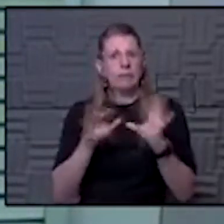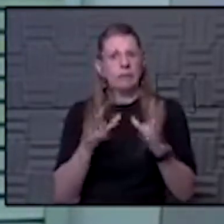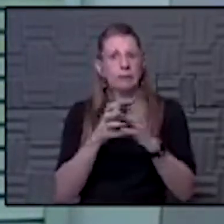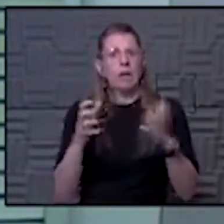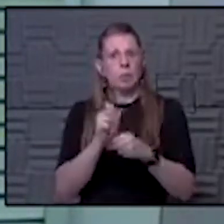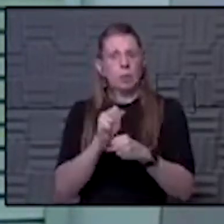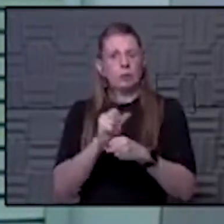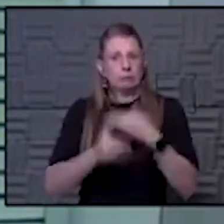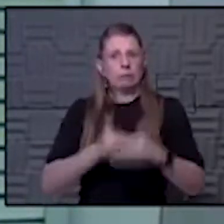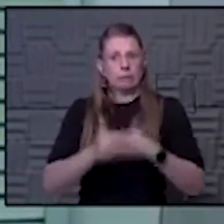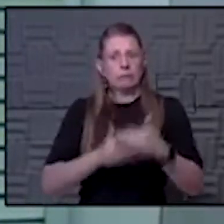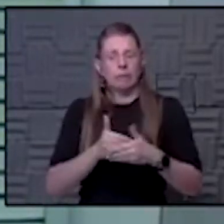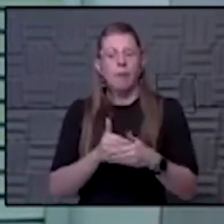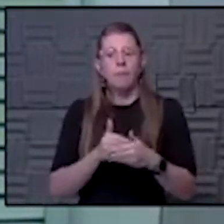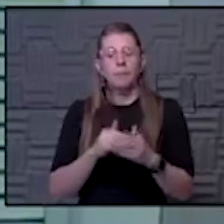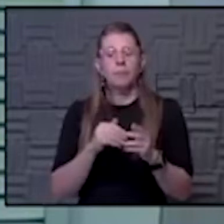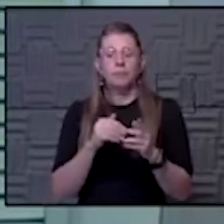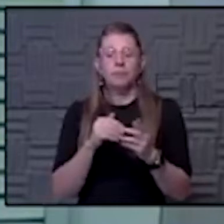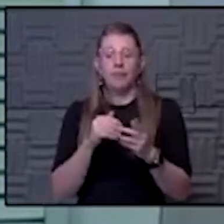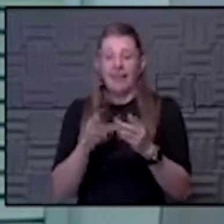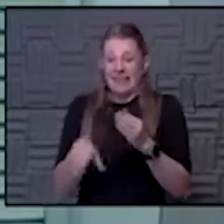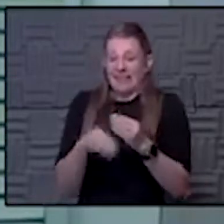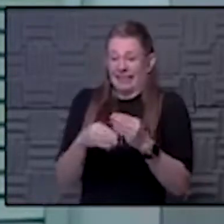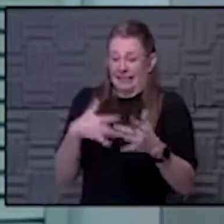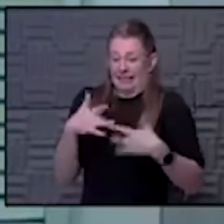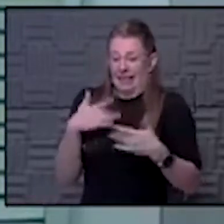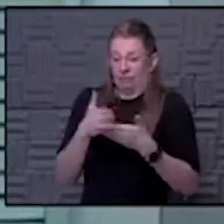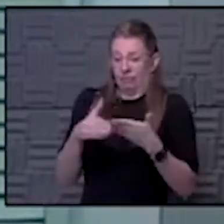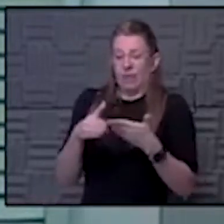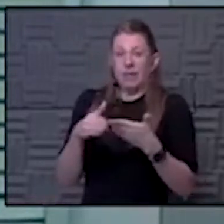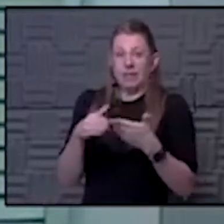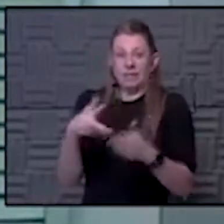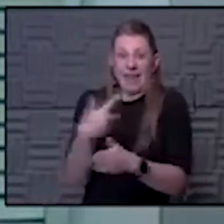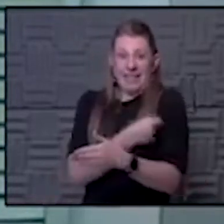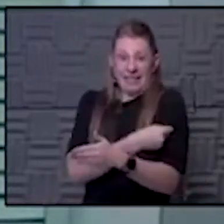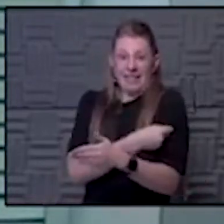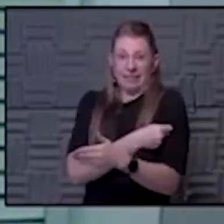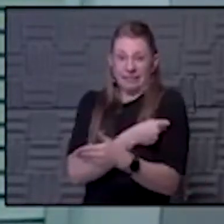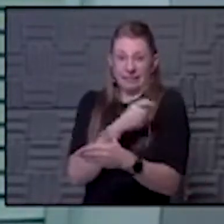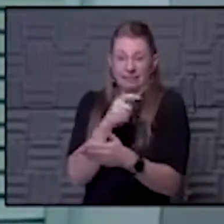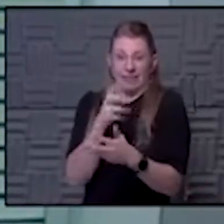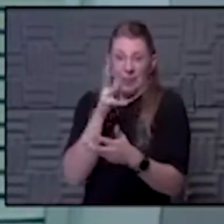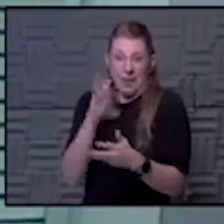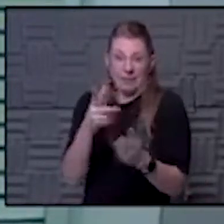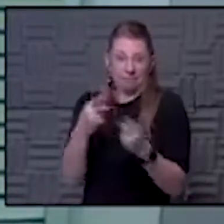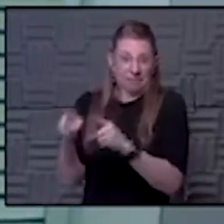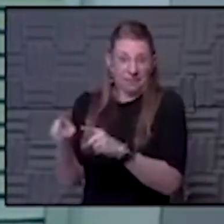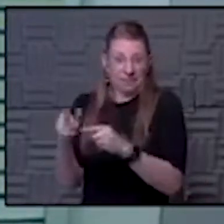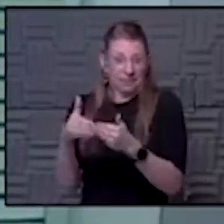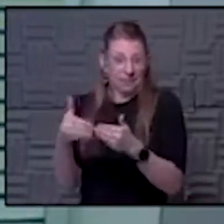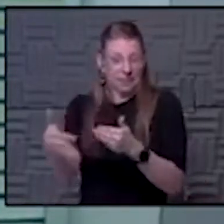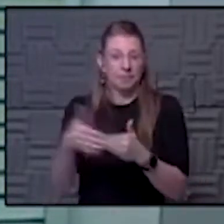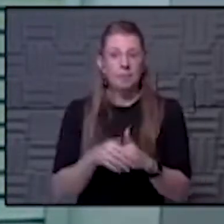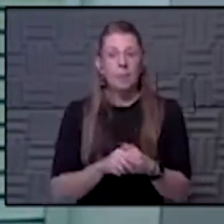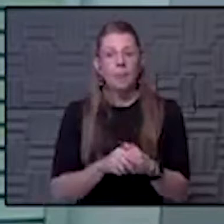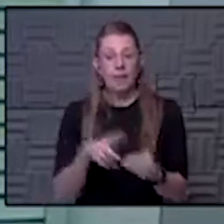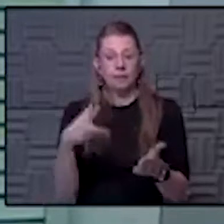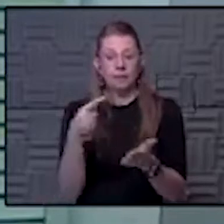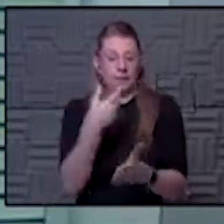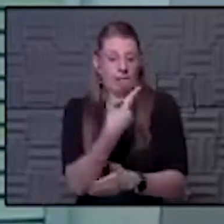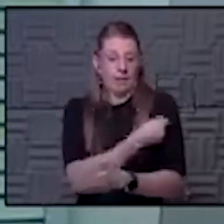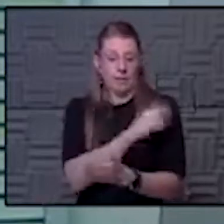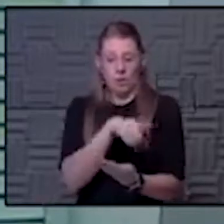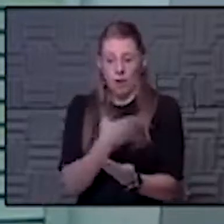the very exciting prospect of what the vaccine is bringing to us. The vaccine has arrived at 2 of our